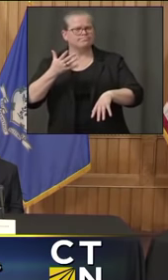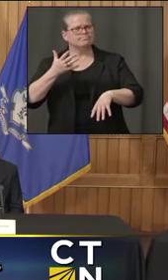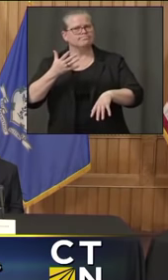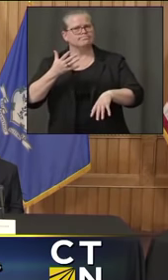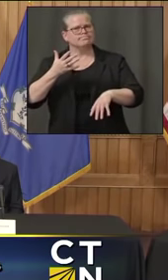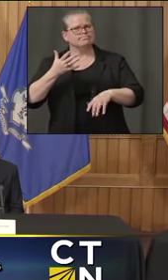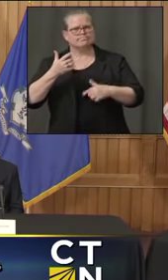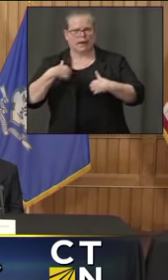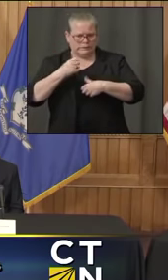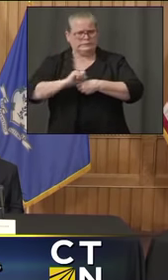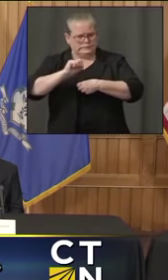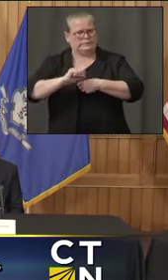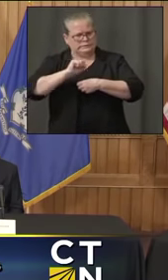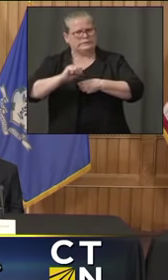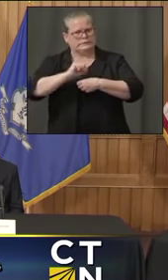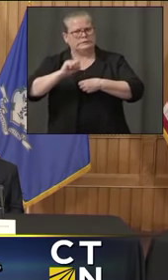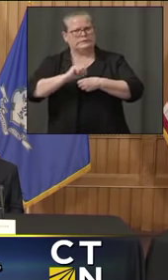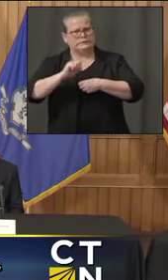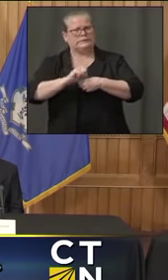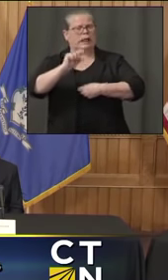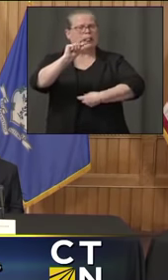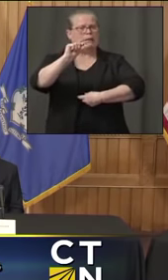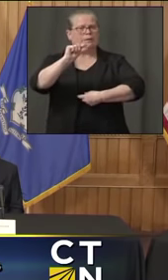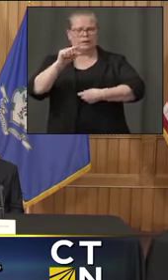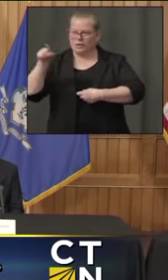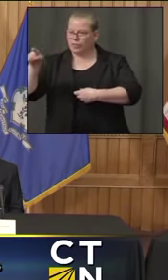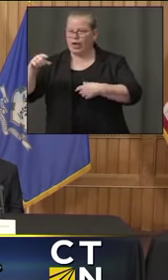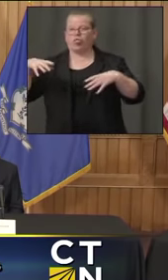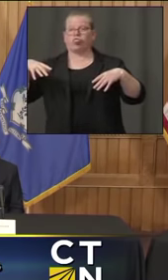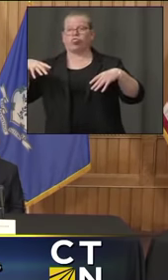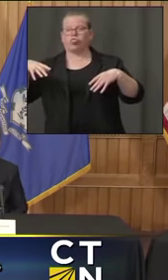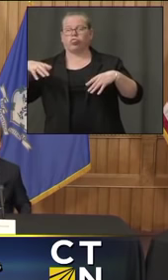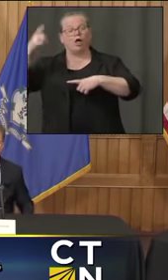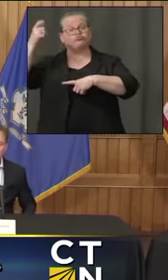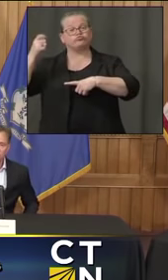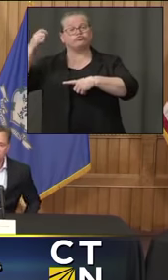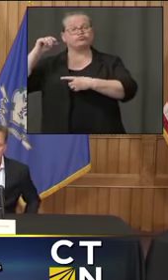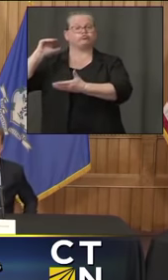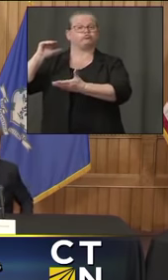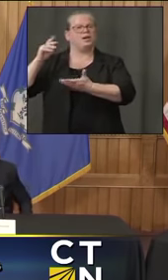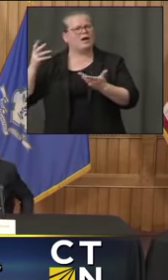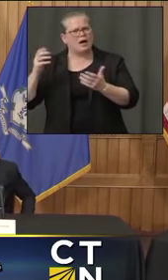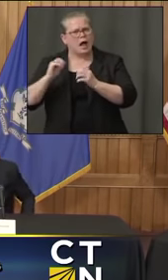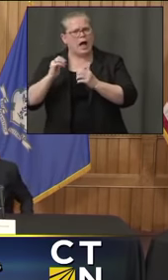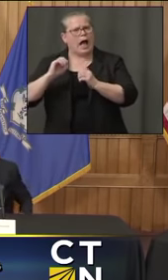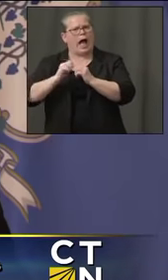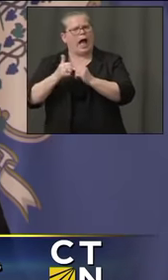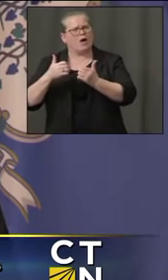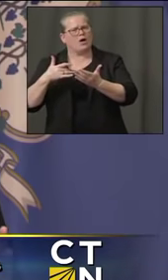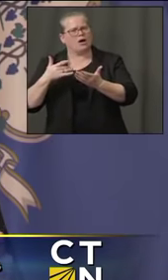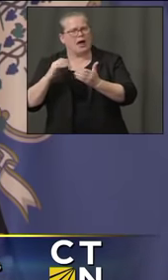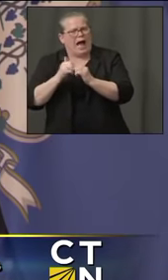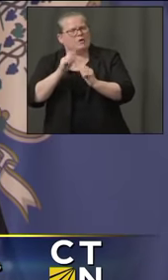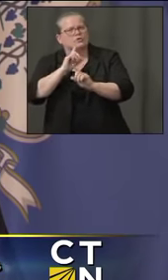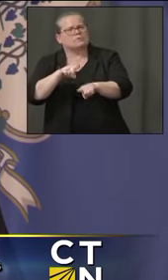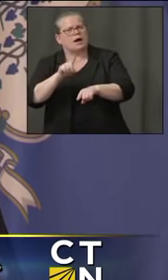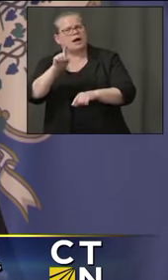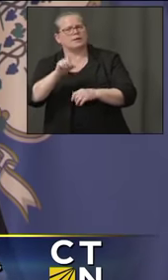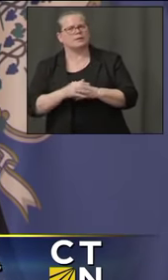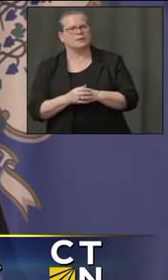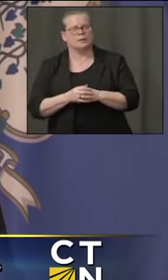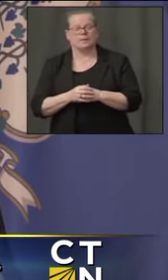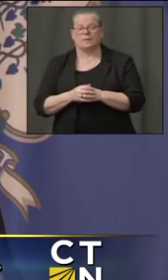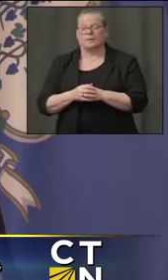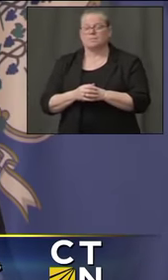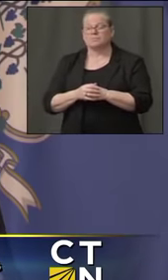as they are working and others are collecting? Look, I understand the concern. Let's put it this